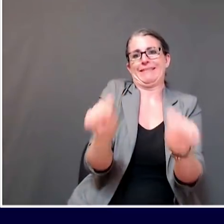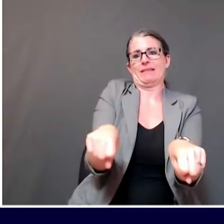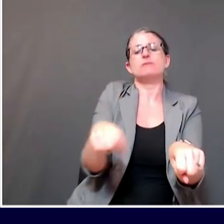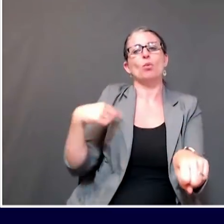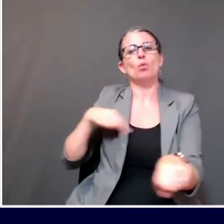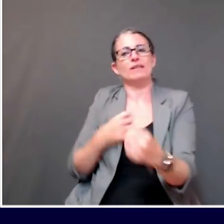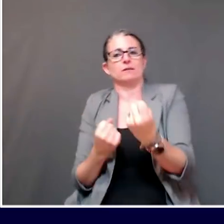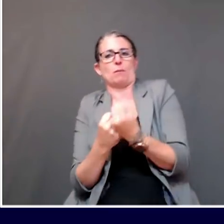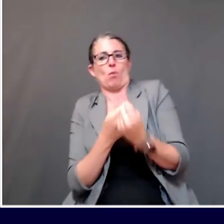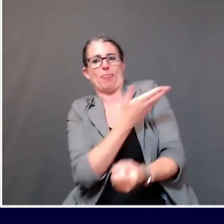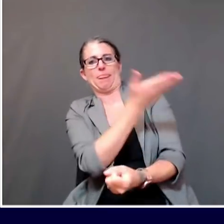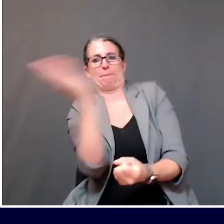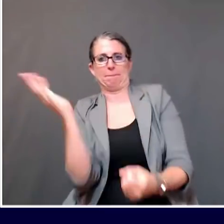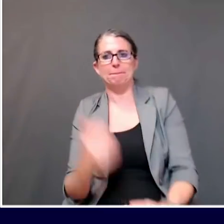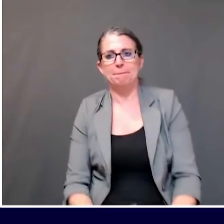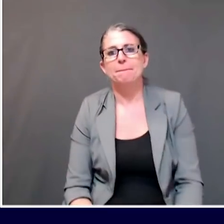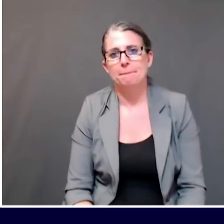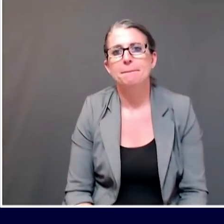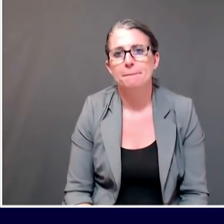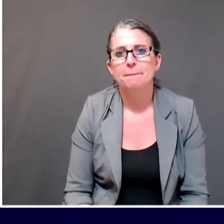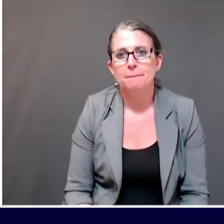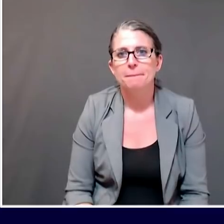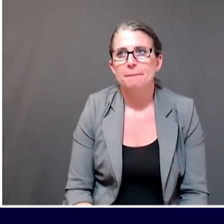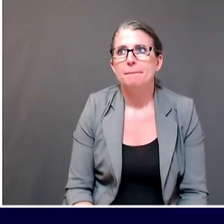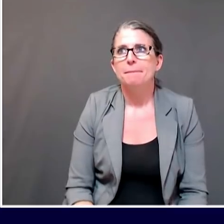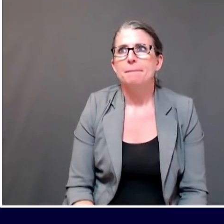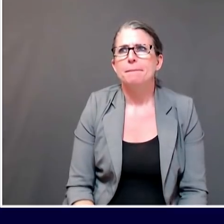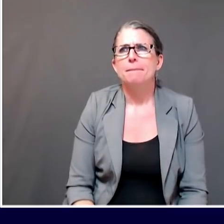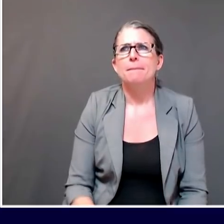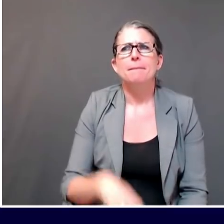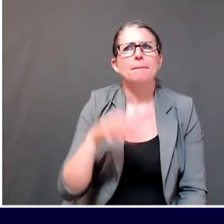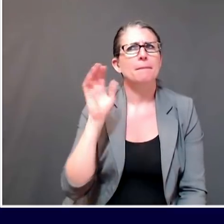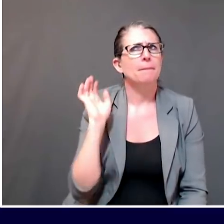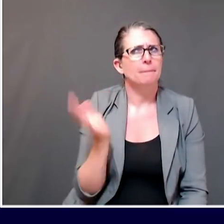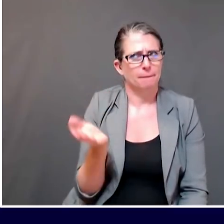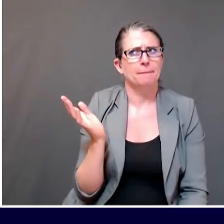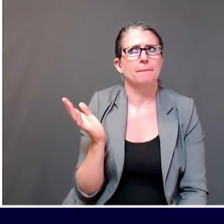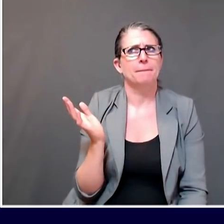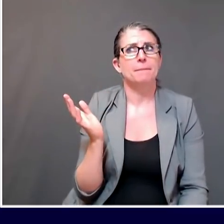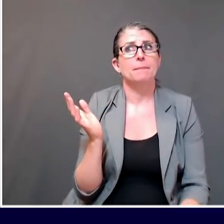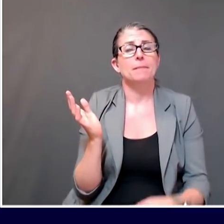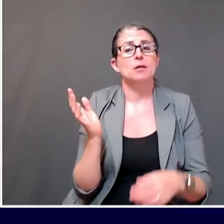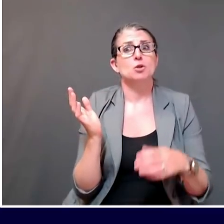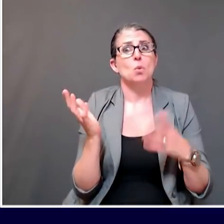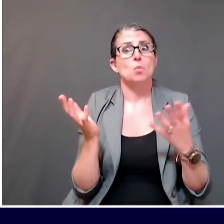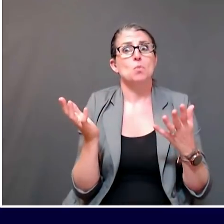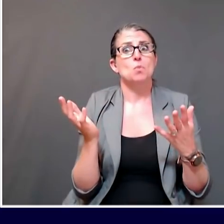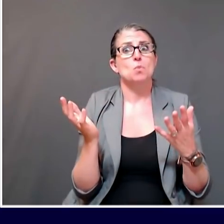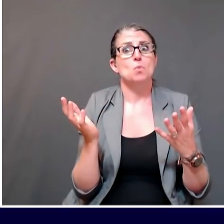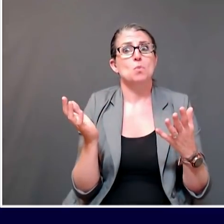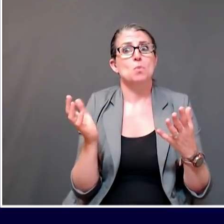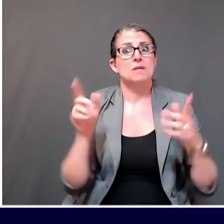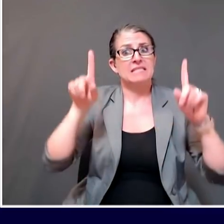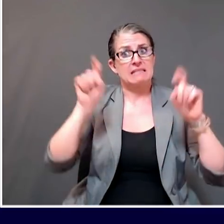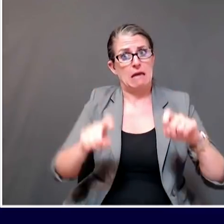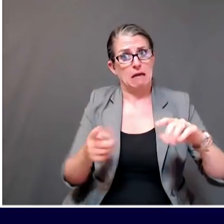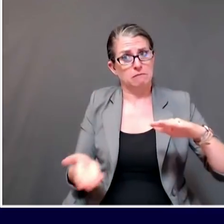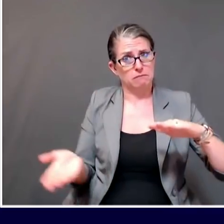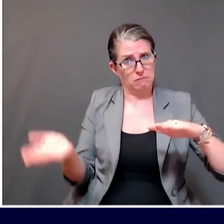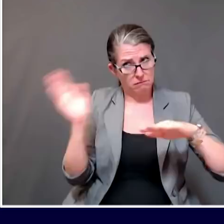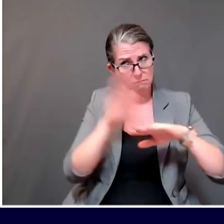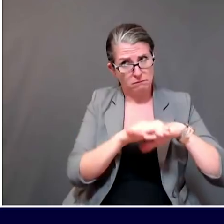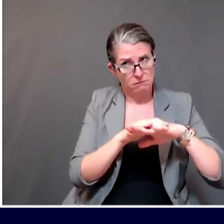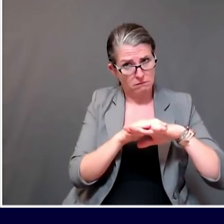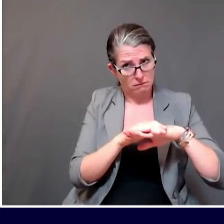So is it to, perhaps boost the number of tests they do, but even also the how quickly they're able to process